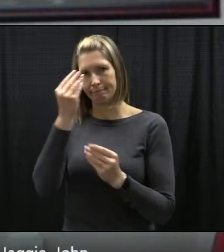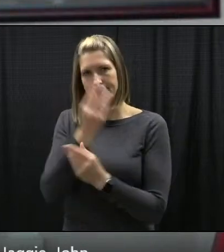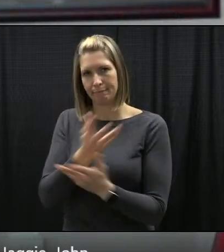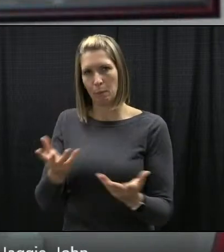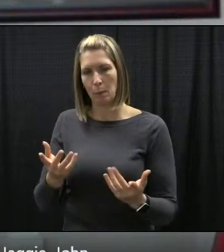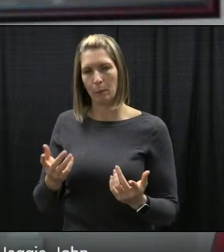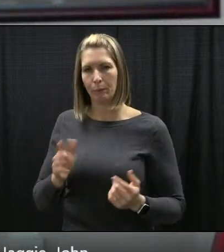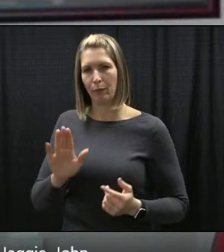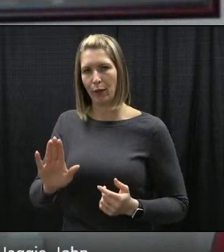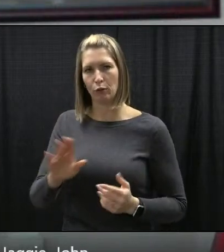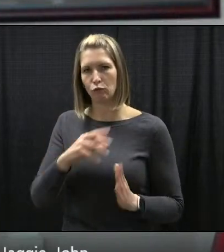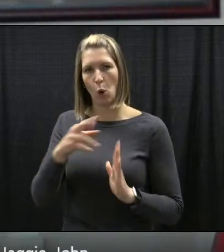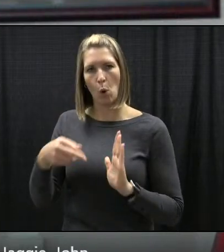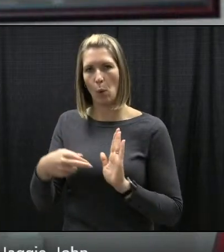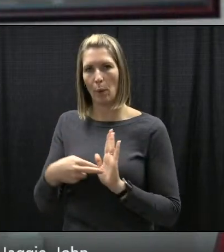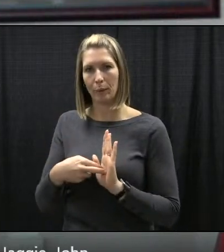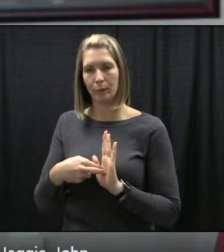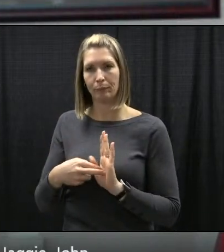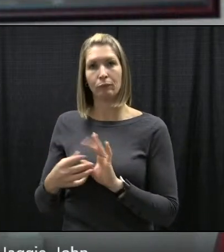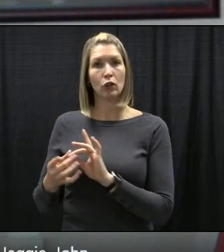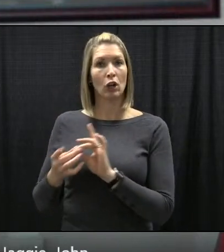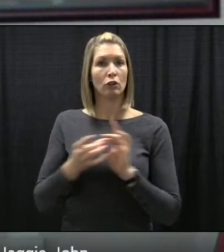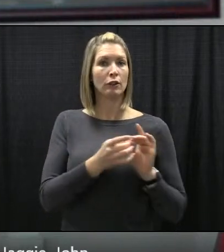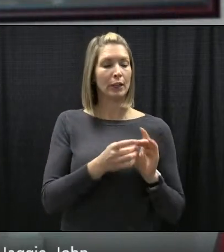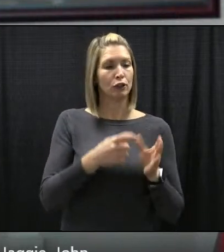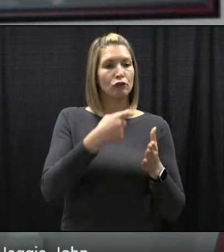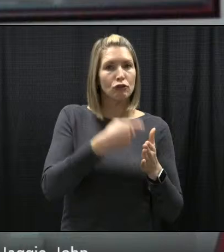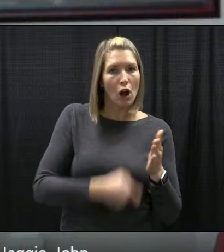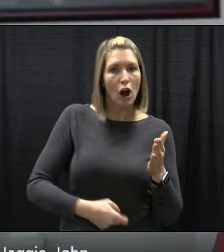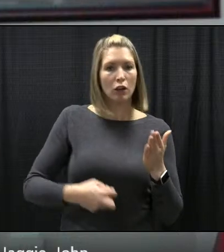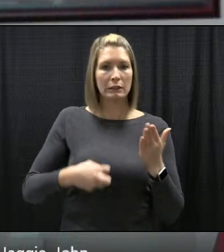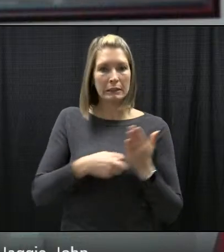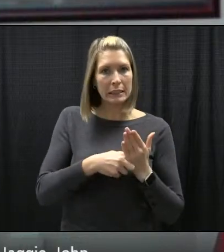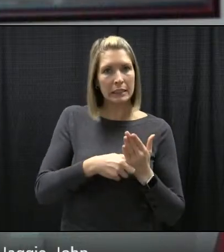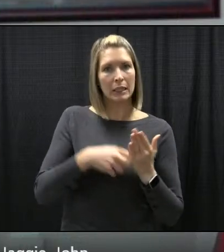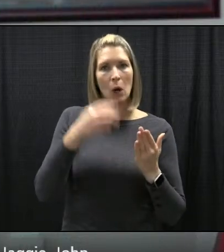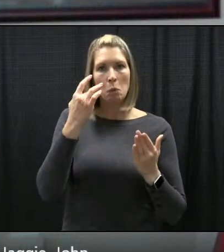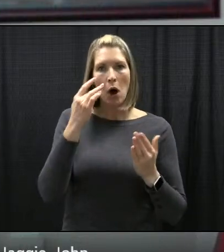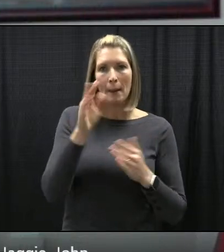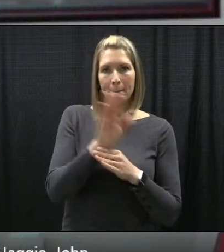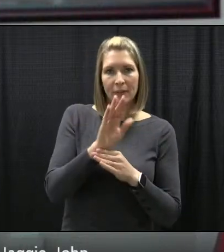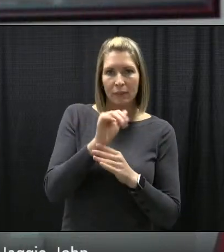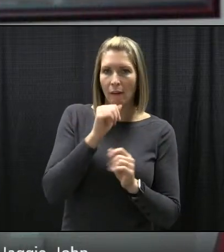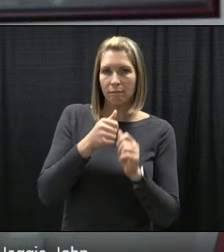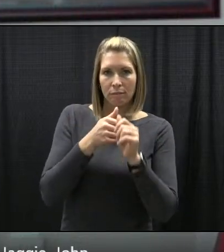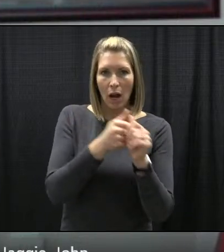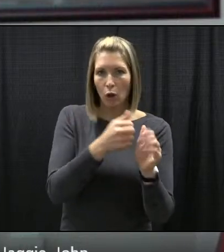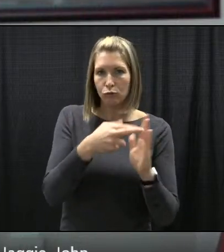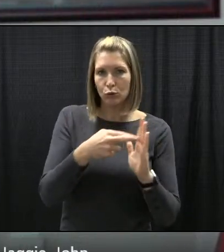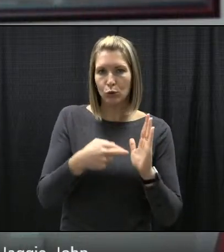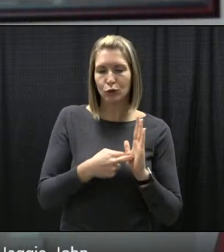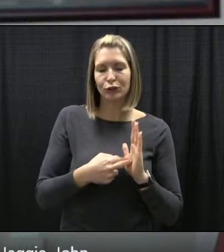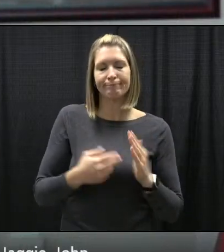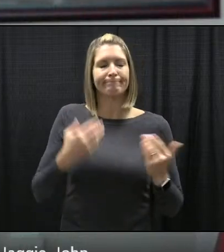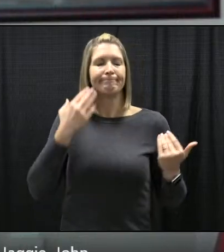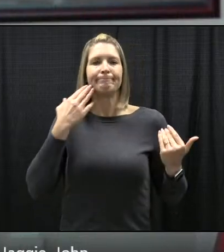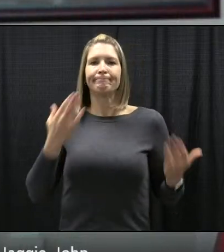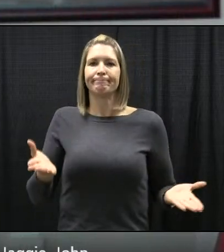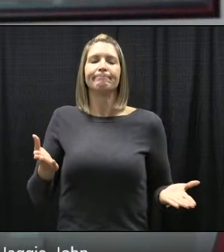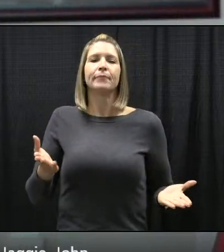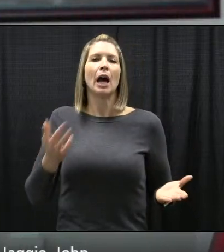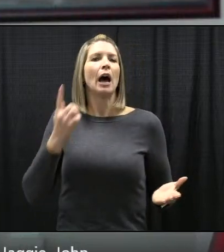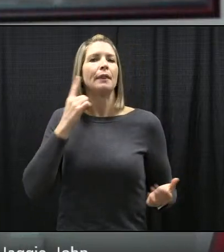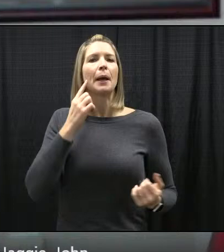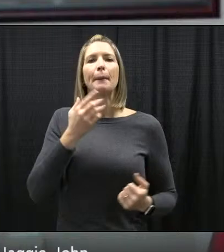of charges and tickets, I don't have that information. Certainly the RNC or the